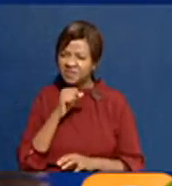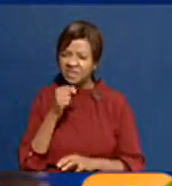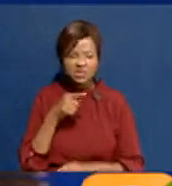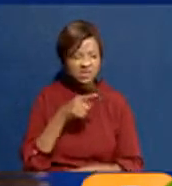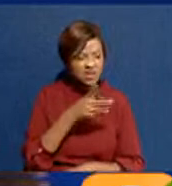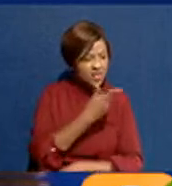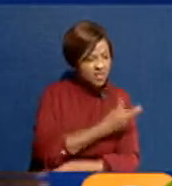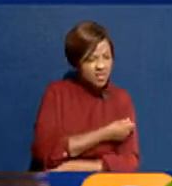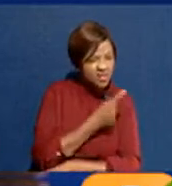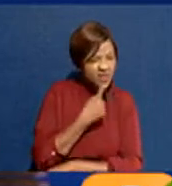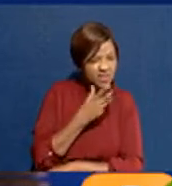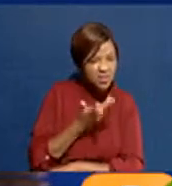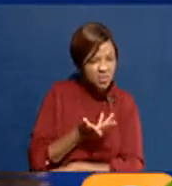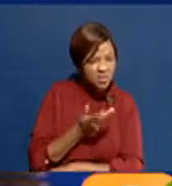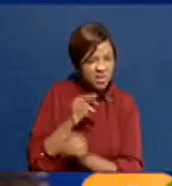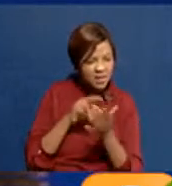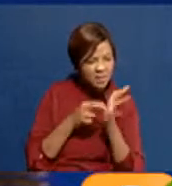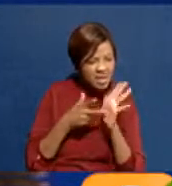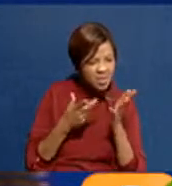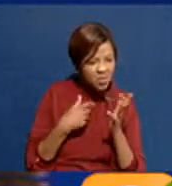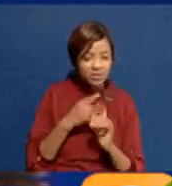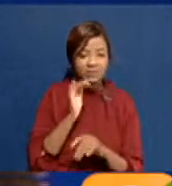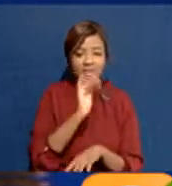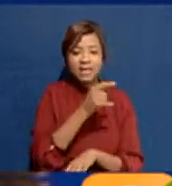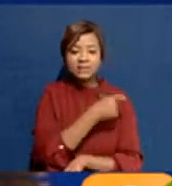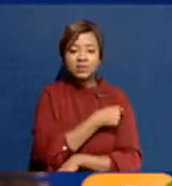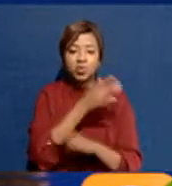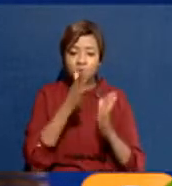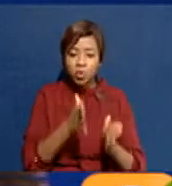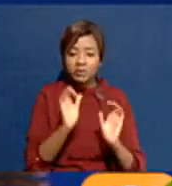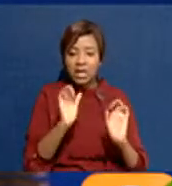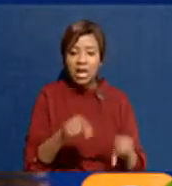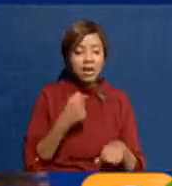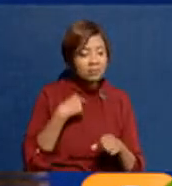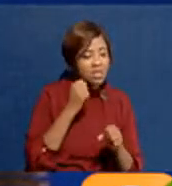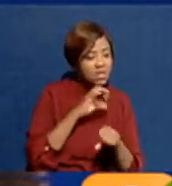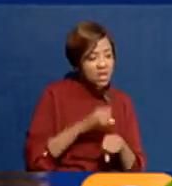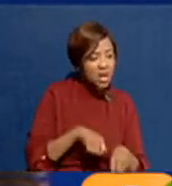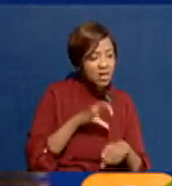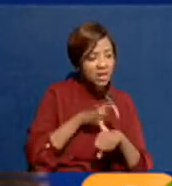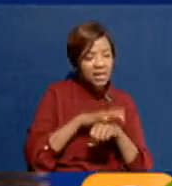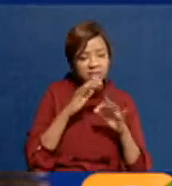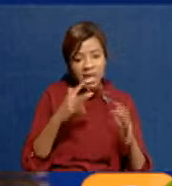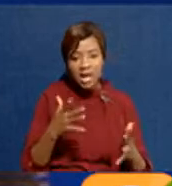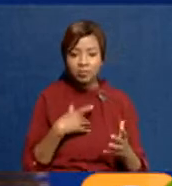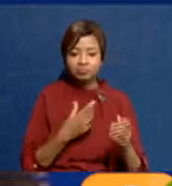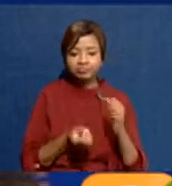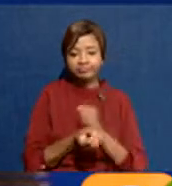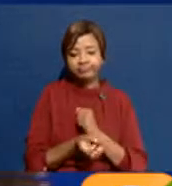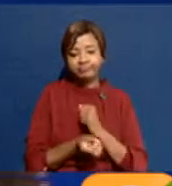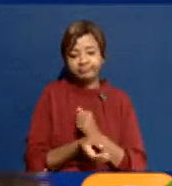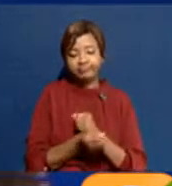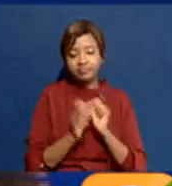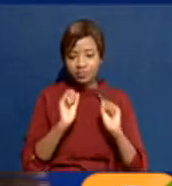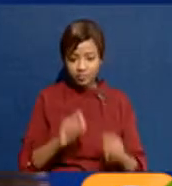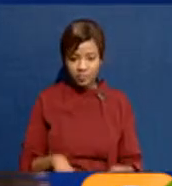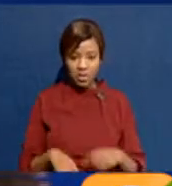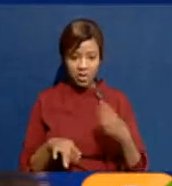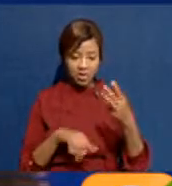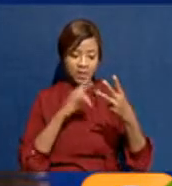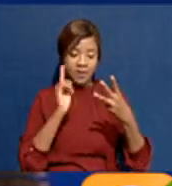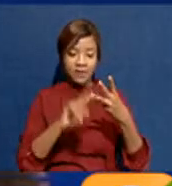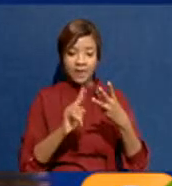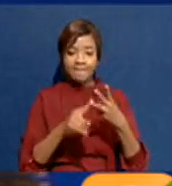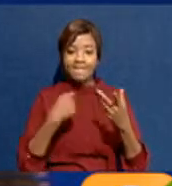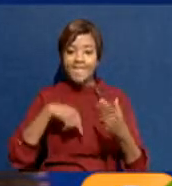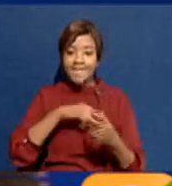What is this about these vaccines? What can we do in order to be able to access it? Number three, we need